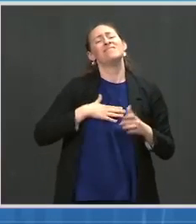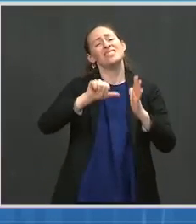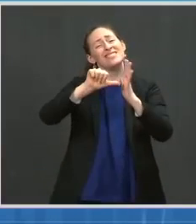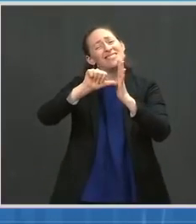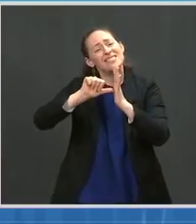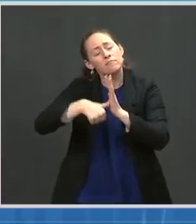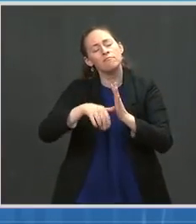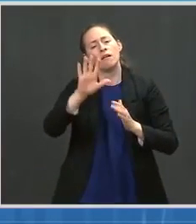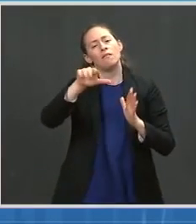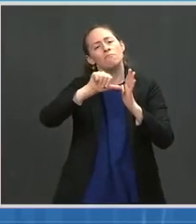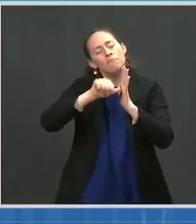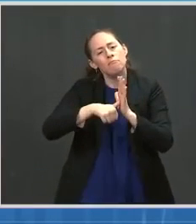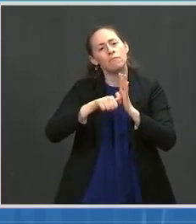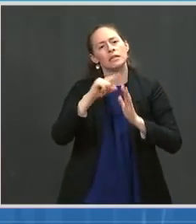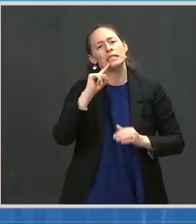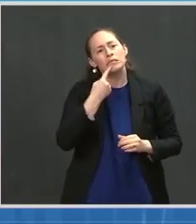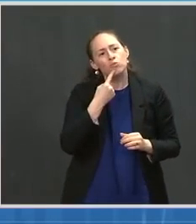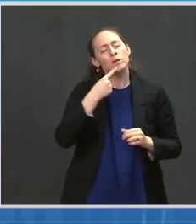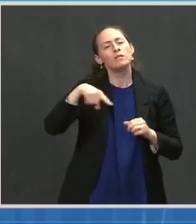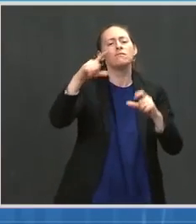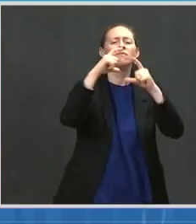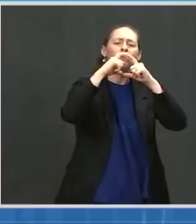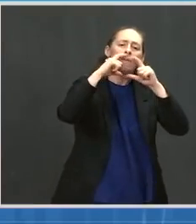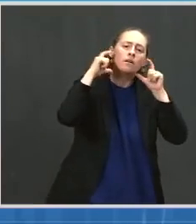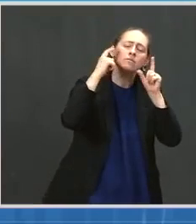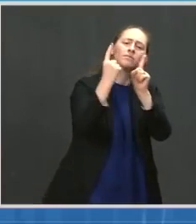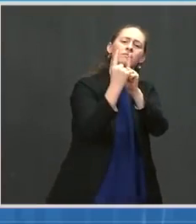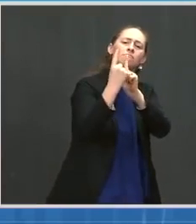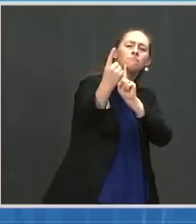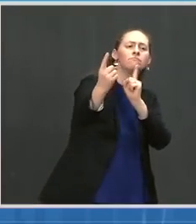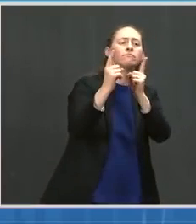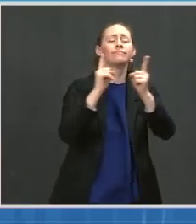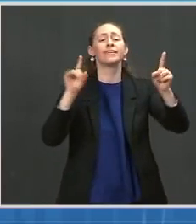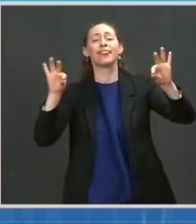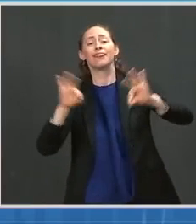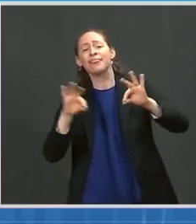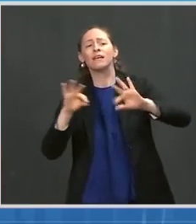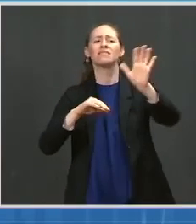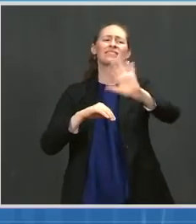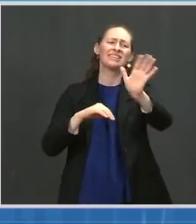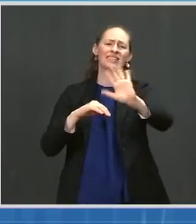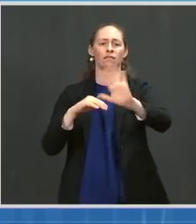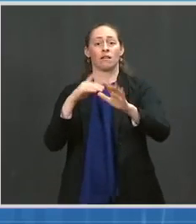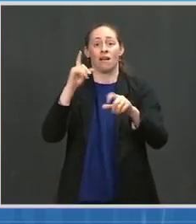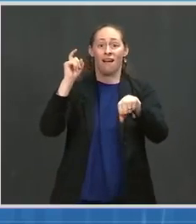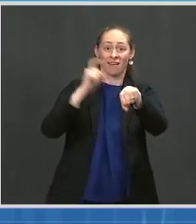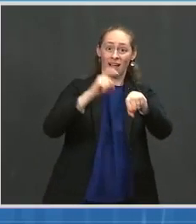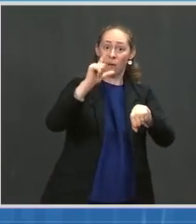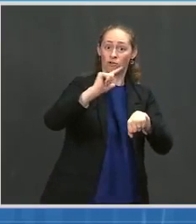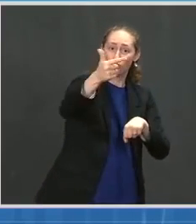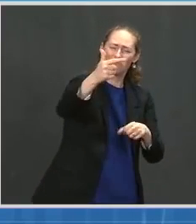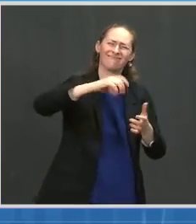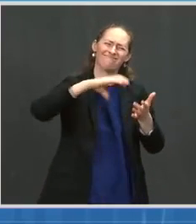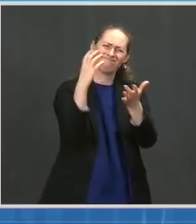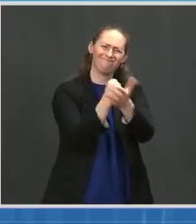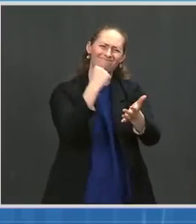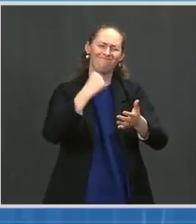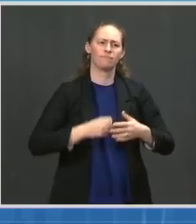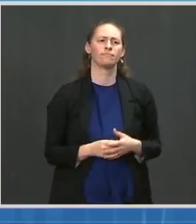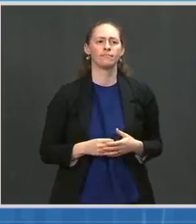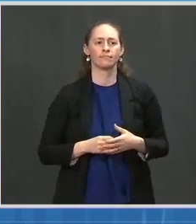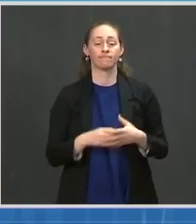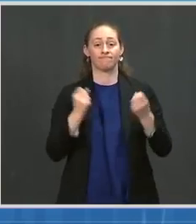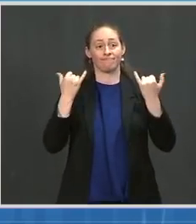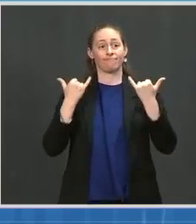mask, socially distance, and get vaccinated when it's your turn. And with that, let me turn it over to